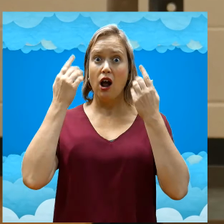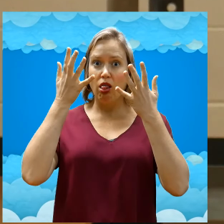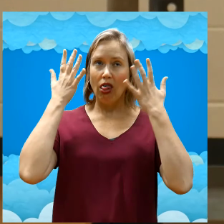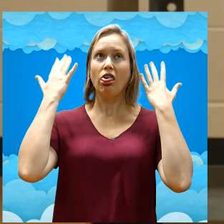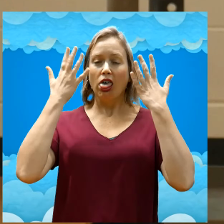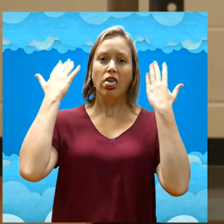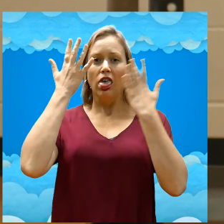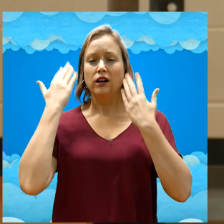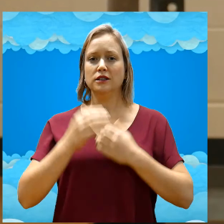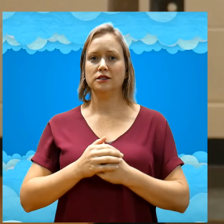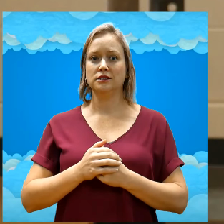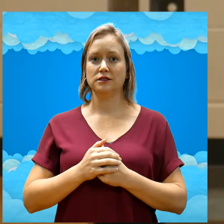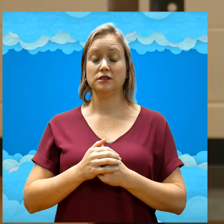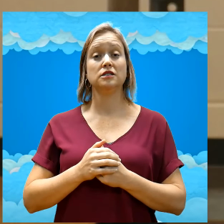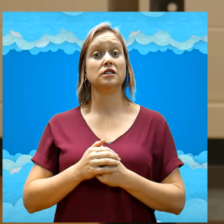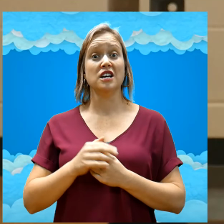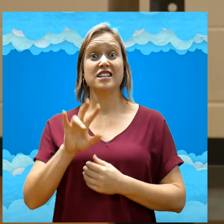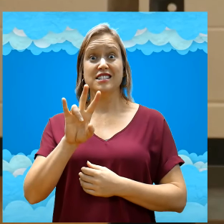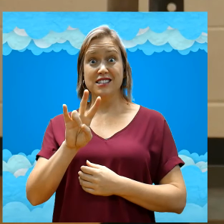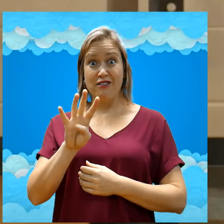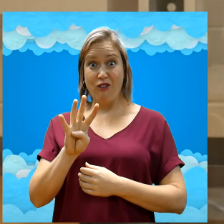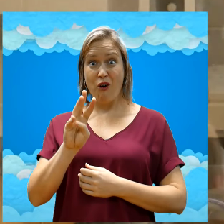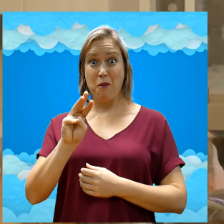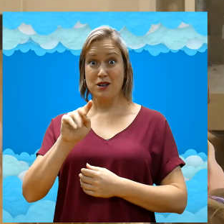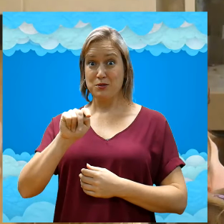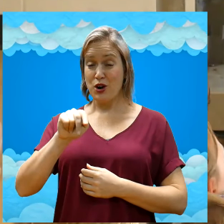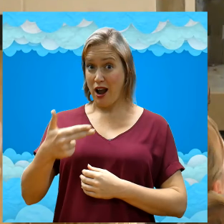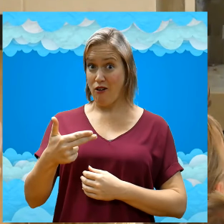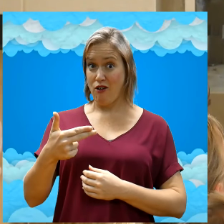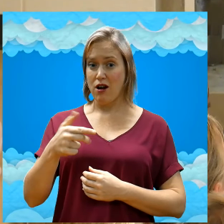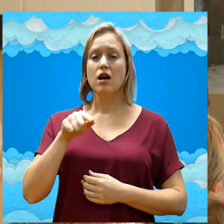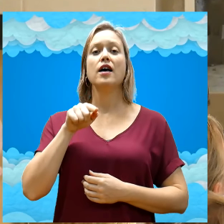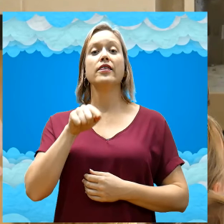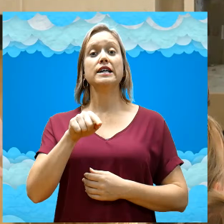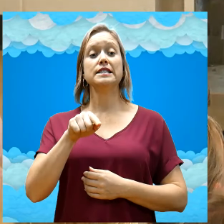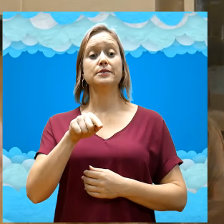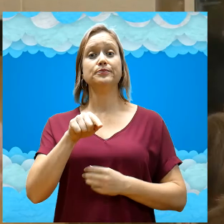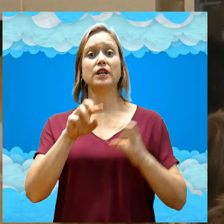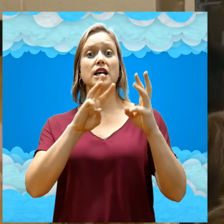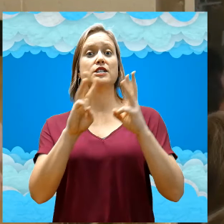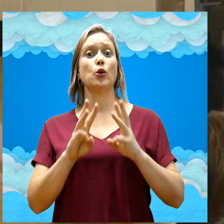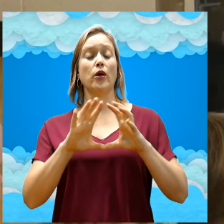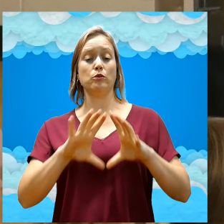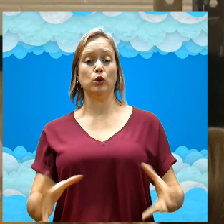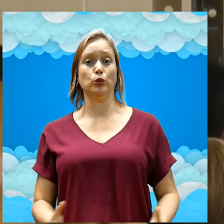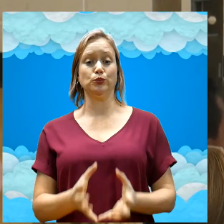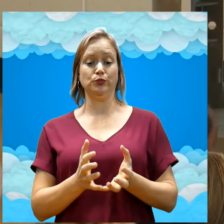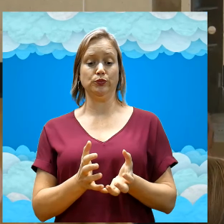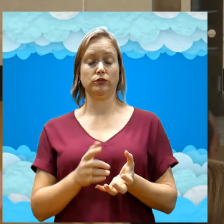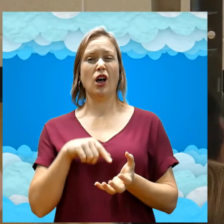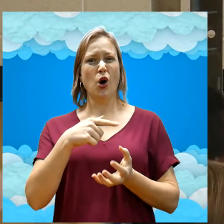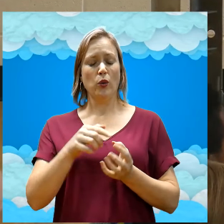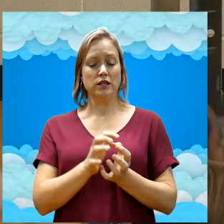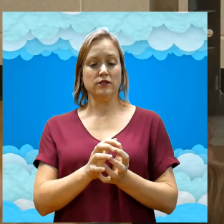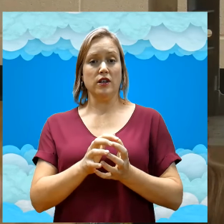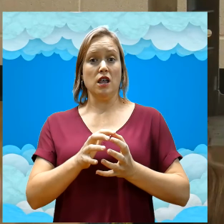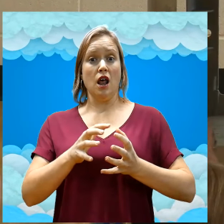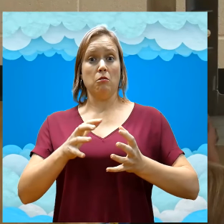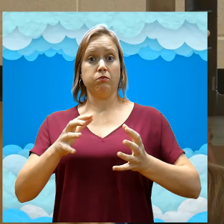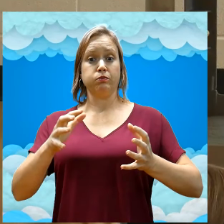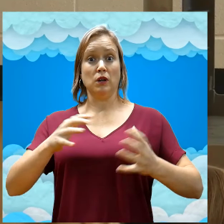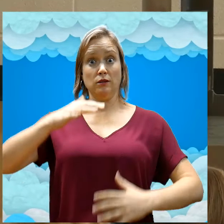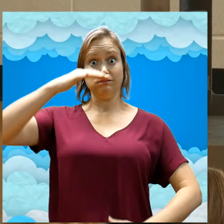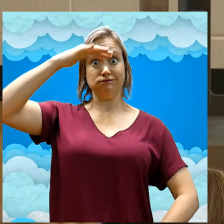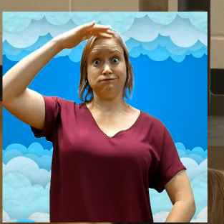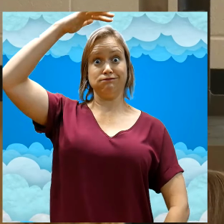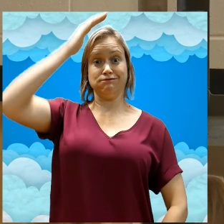blown all around and everything. So 74 miles an hour. So this is a weather balloon. So when it's filled up, it stretches out. And it's